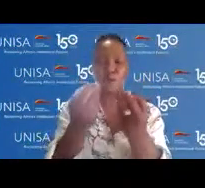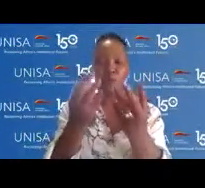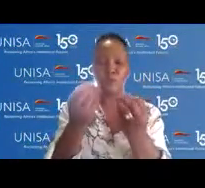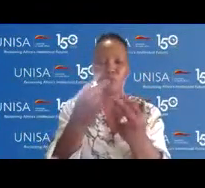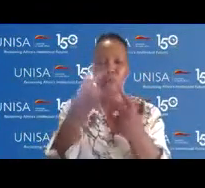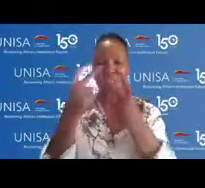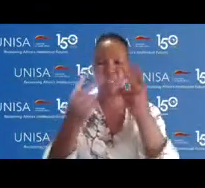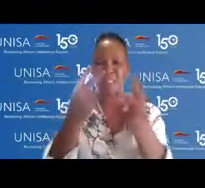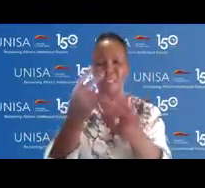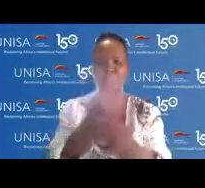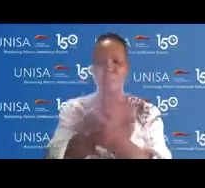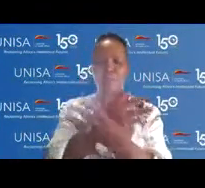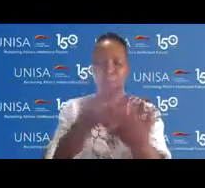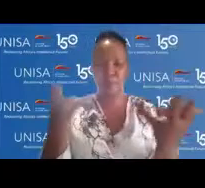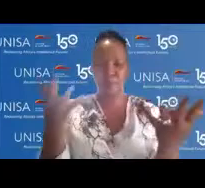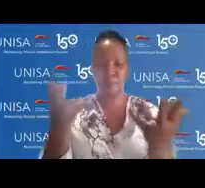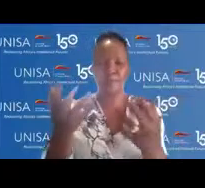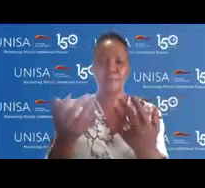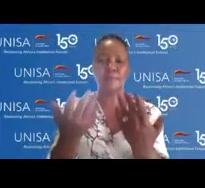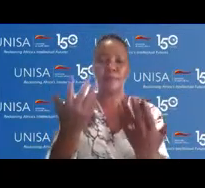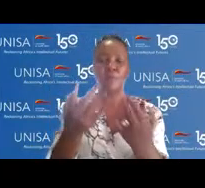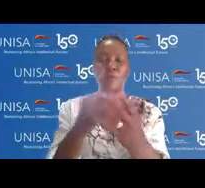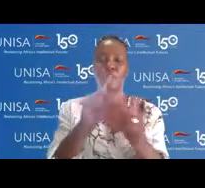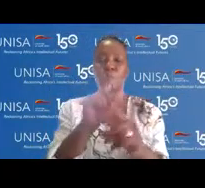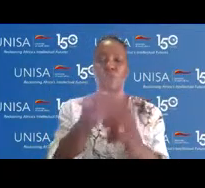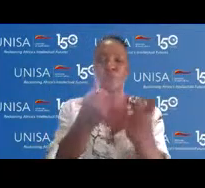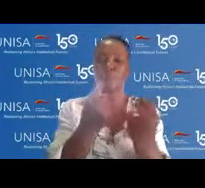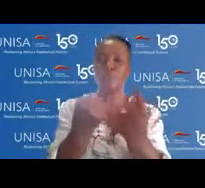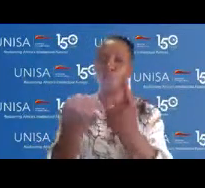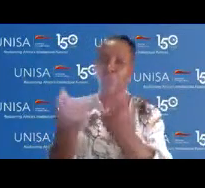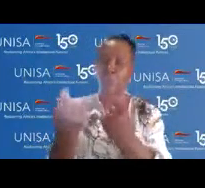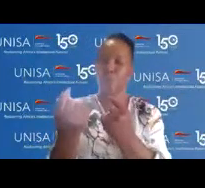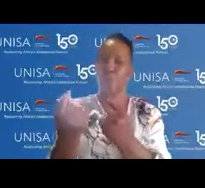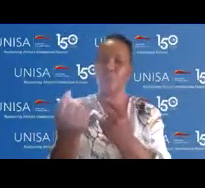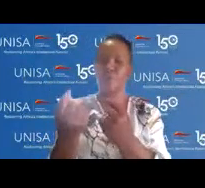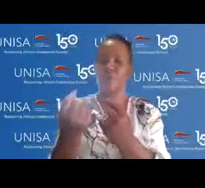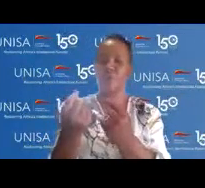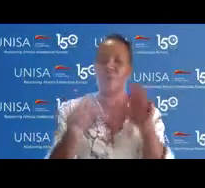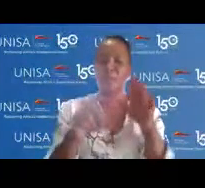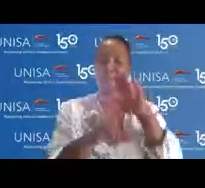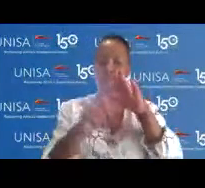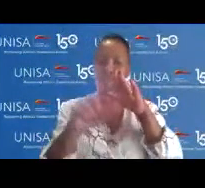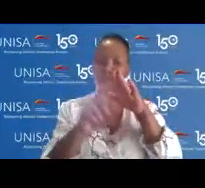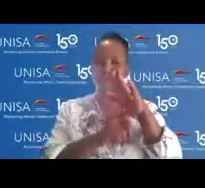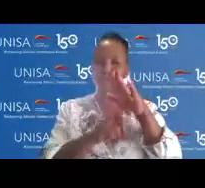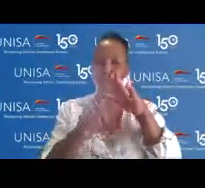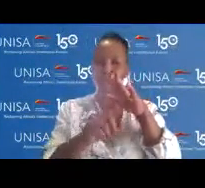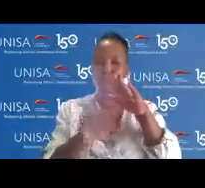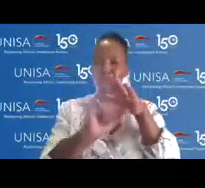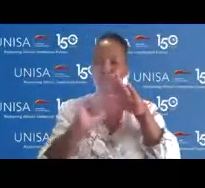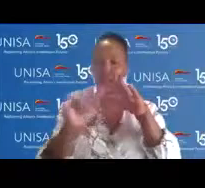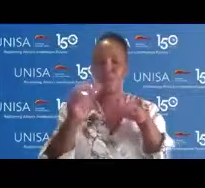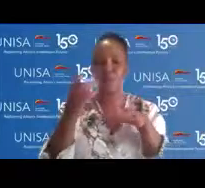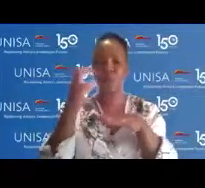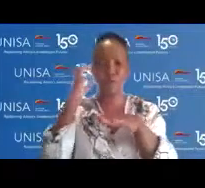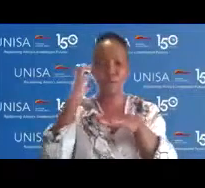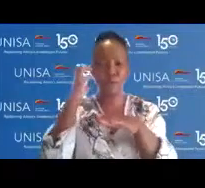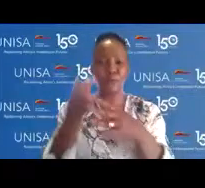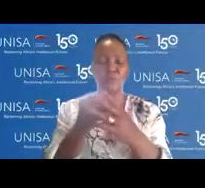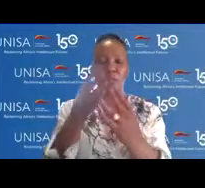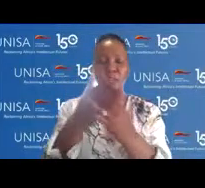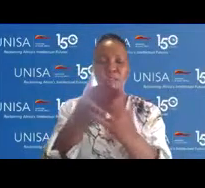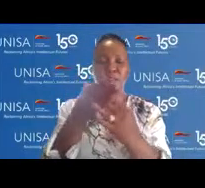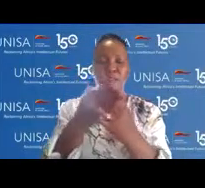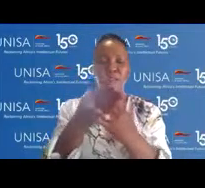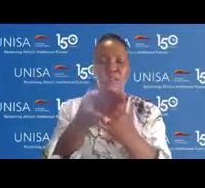already. And what you usually do is with them, you scan them with your phone to access them. They are so prevalent that